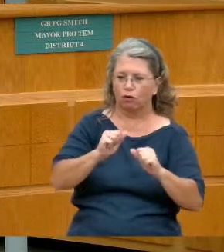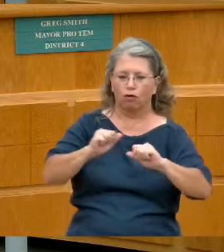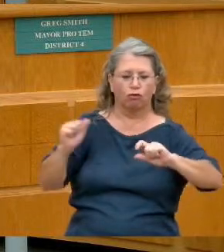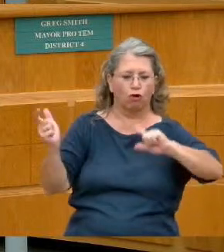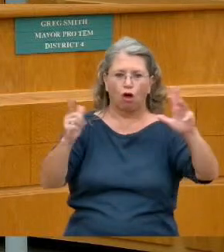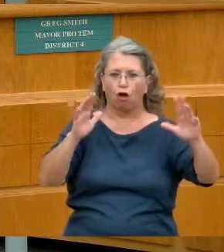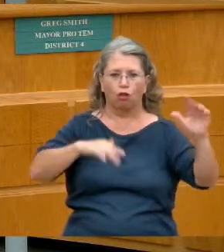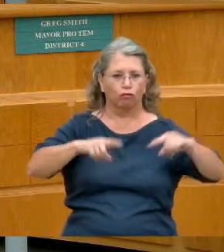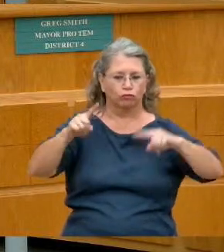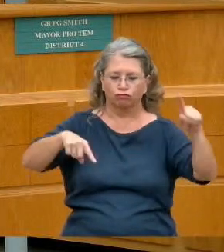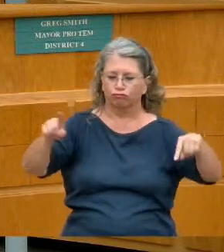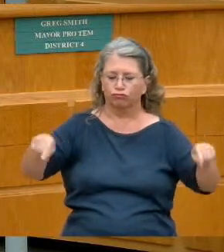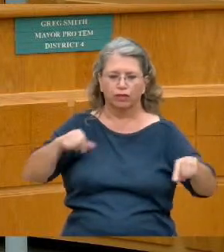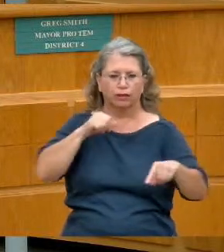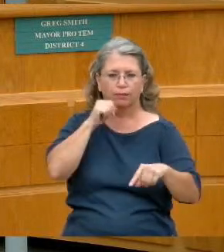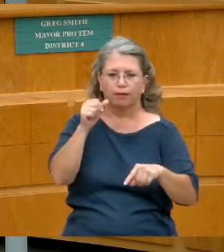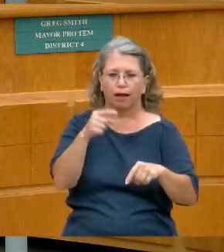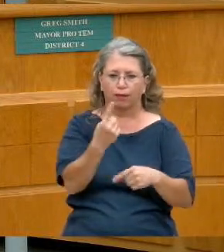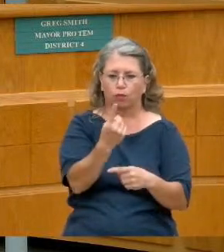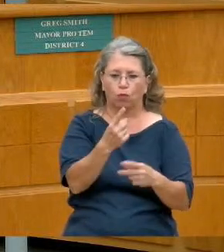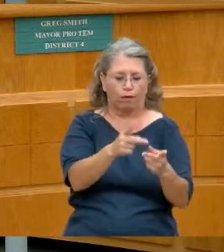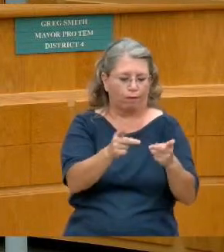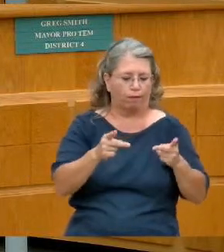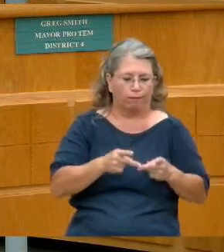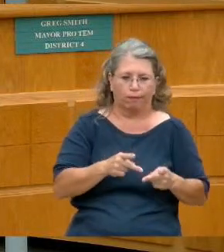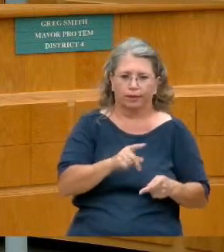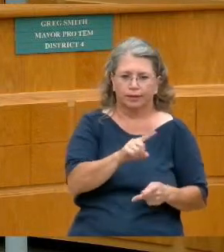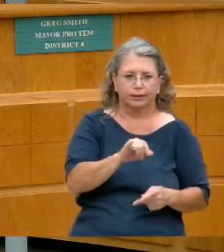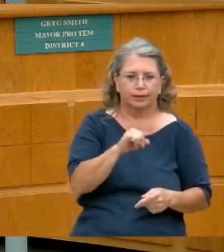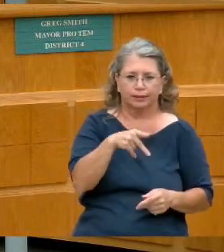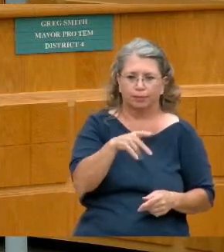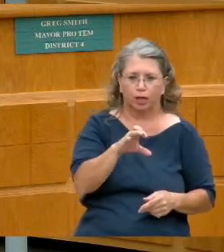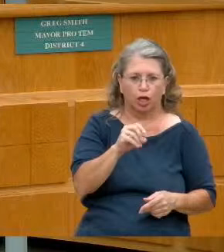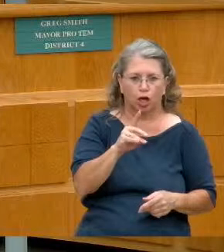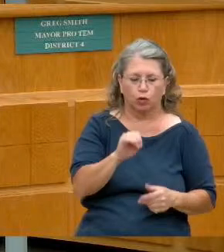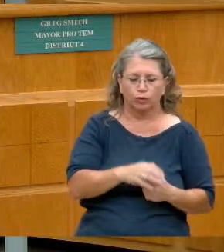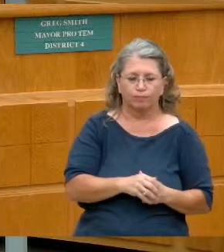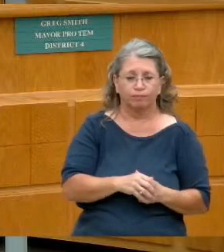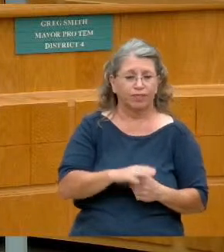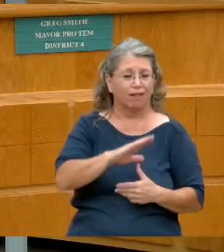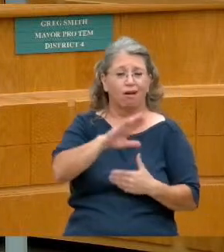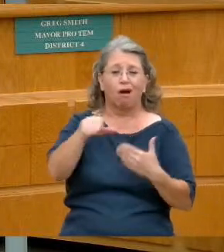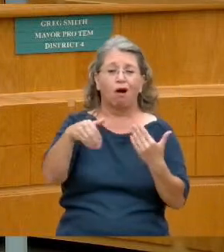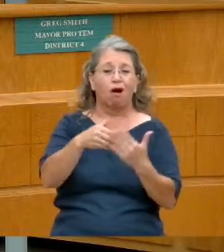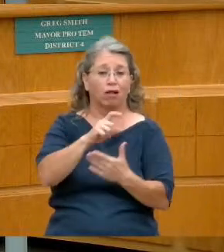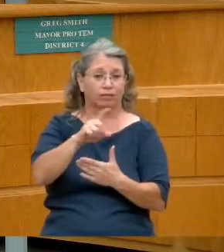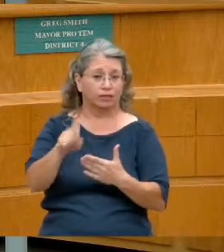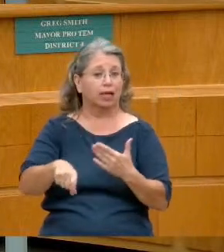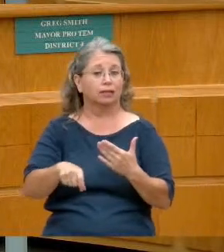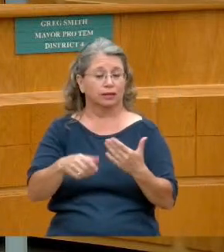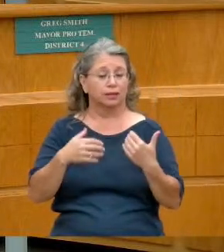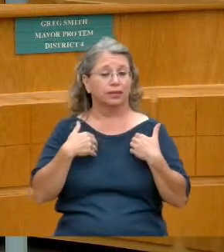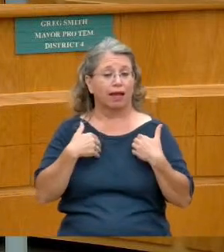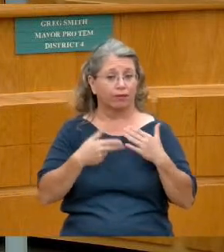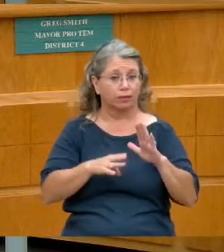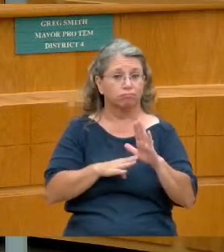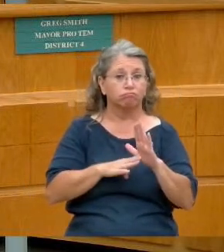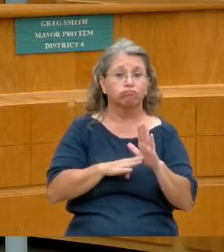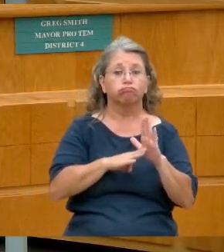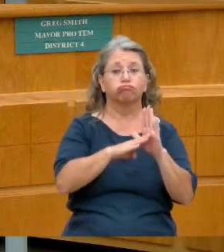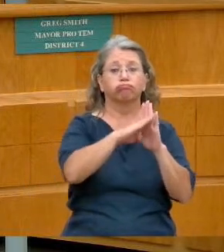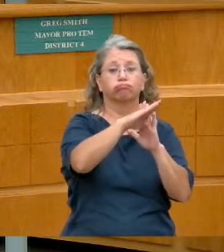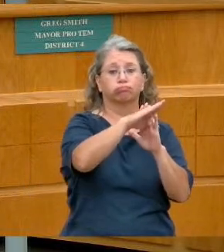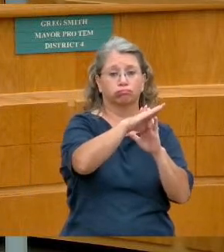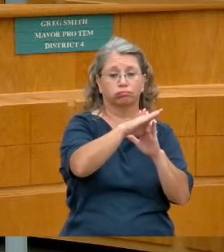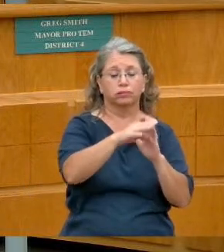contact tracing can't contain this right now. And essentially all of Texas is flaring up. It's important to realize